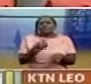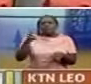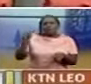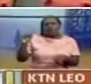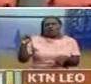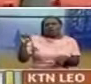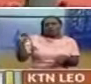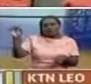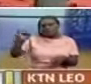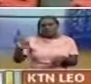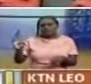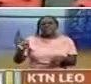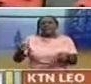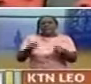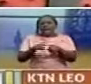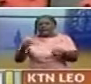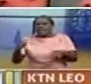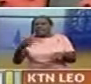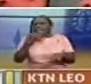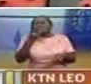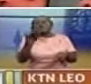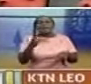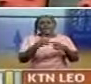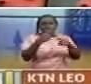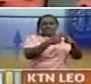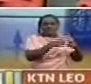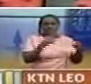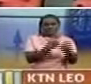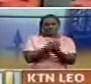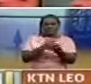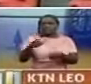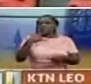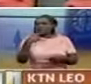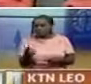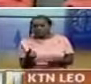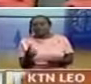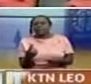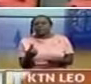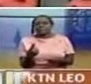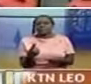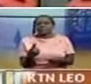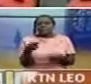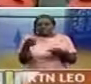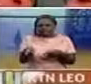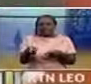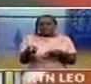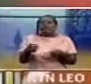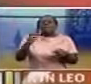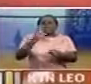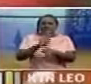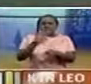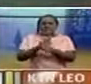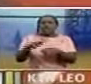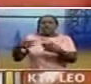you know, Kalou, Jevino, we have a fantastic player, and I think African football is improving, and you know, that's mean a lot for us,